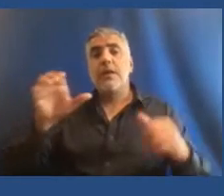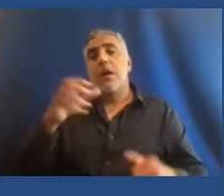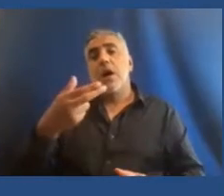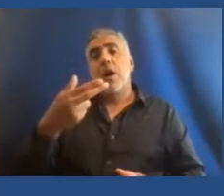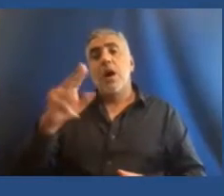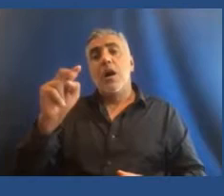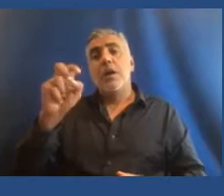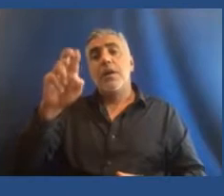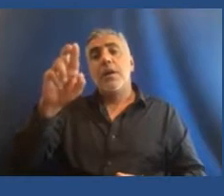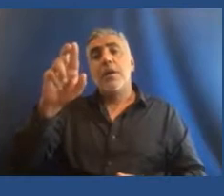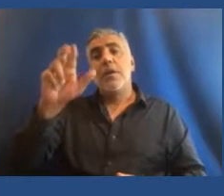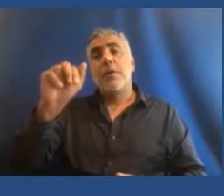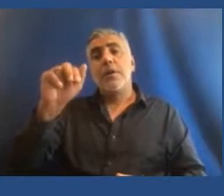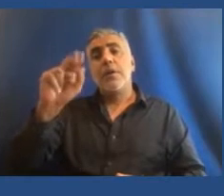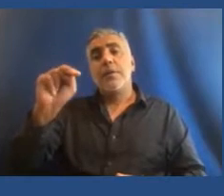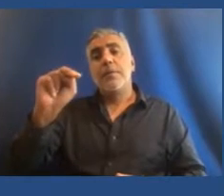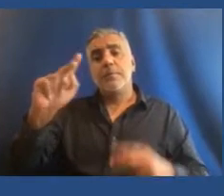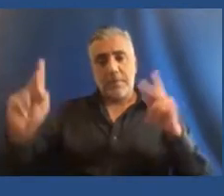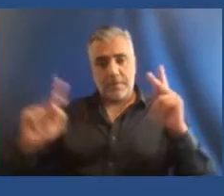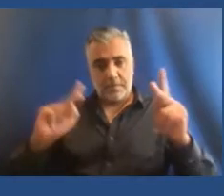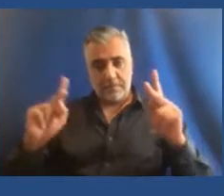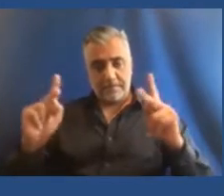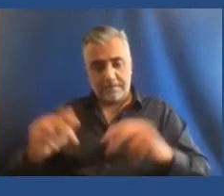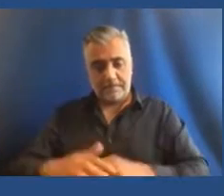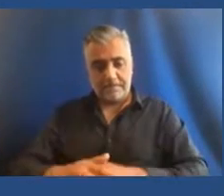With you and for you, I say,